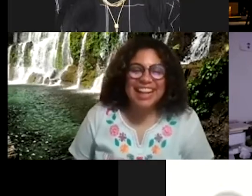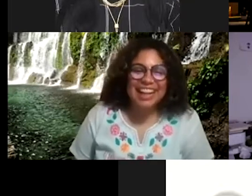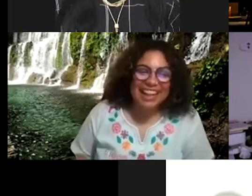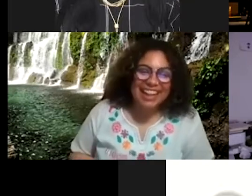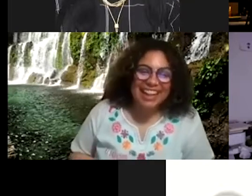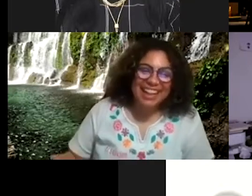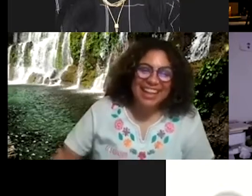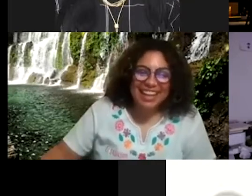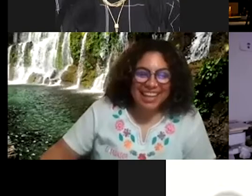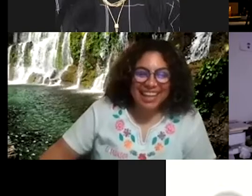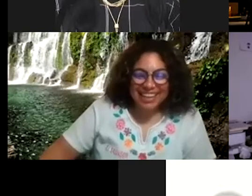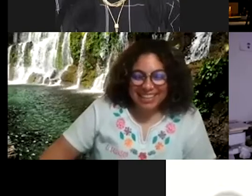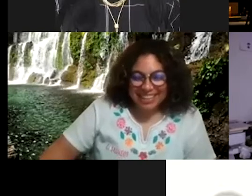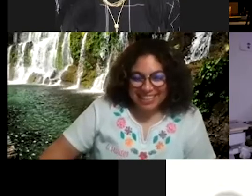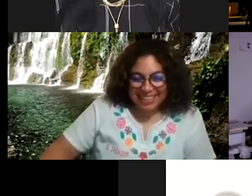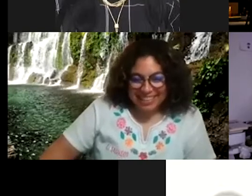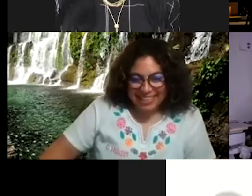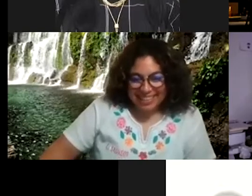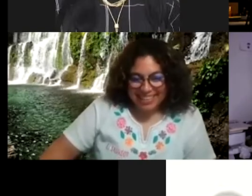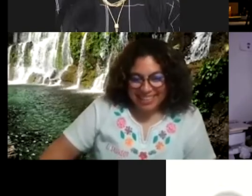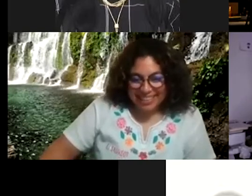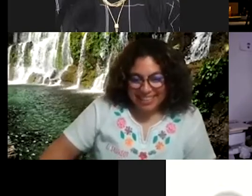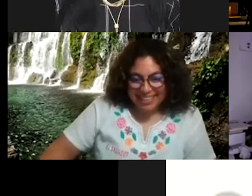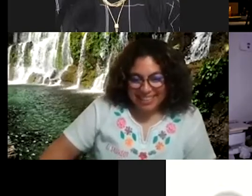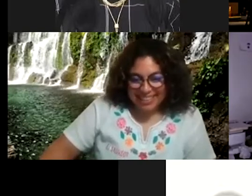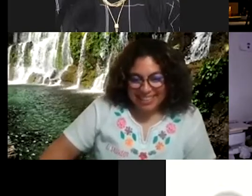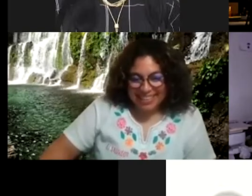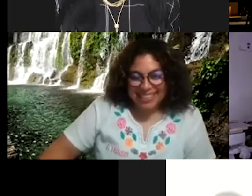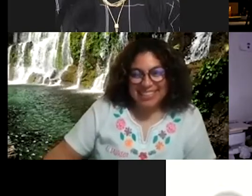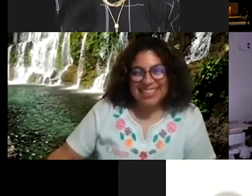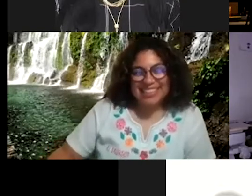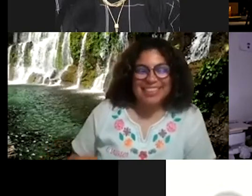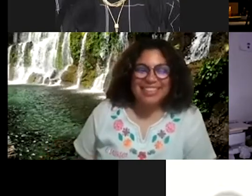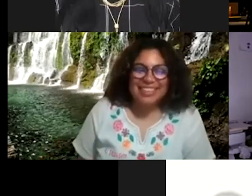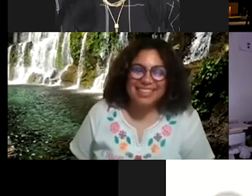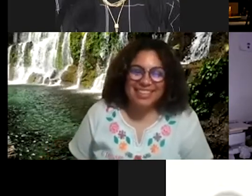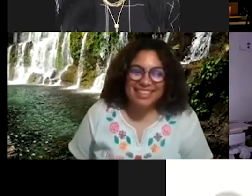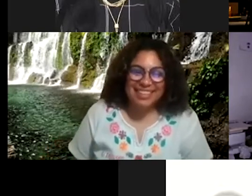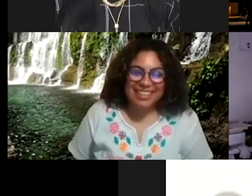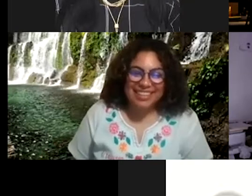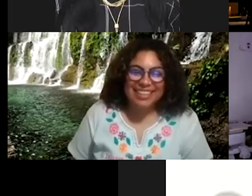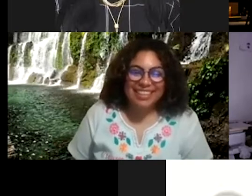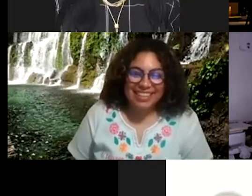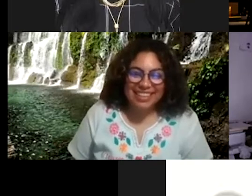calling was. Like it was just in the back of my mind the whole time. Like, do I really want to do this?